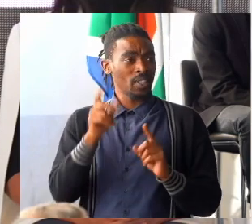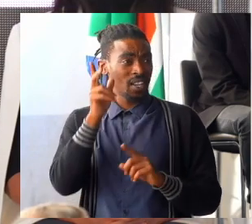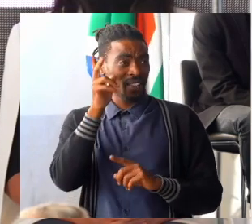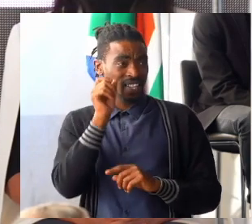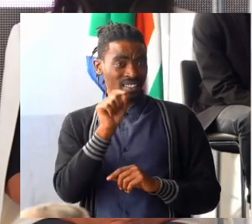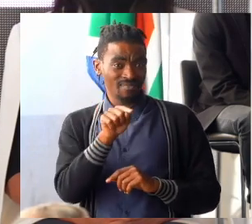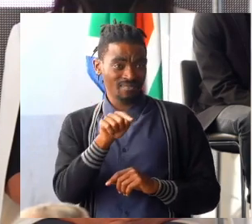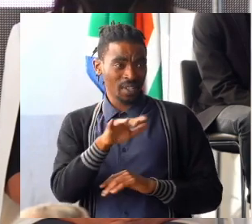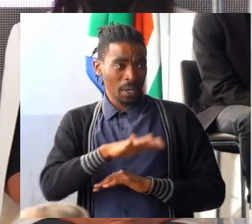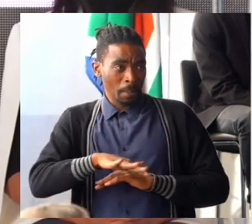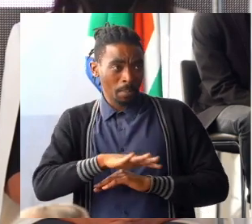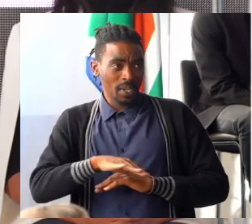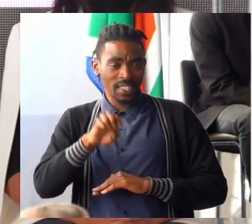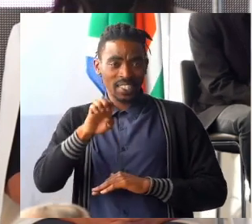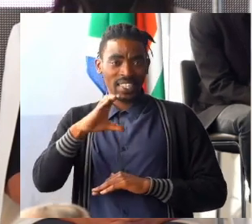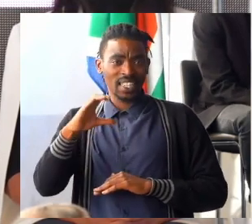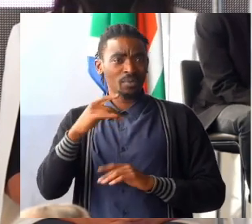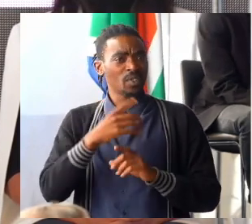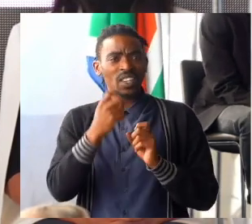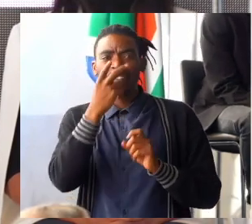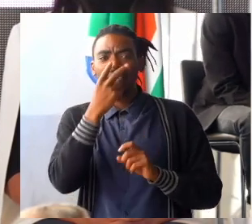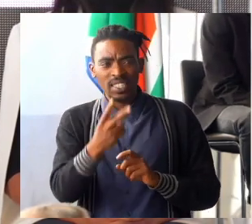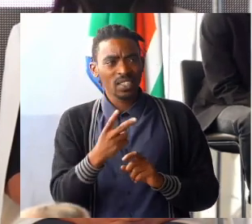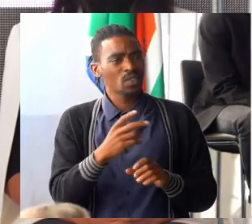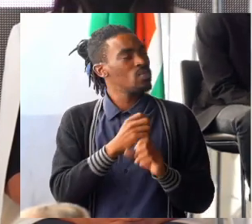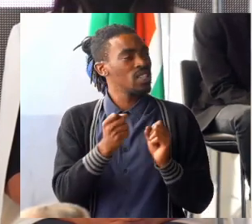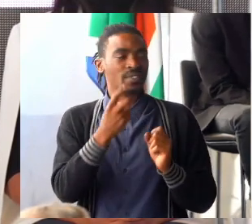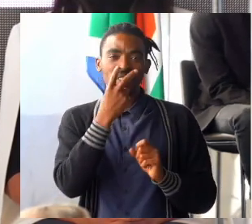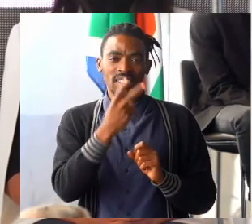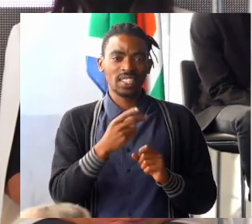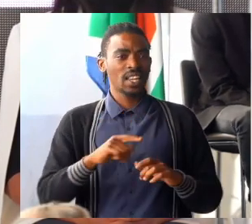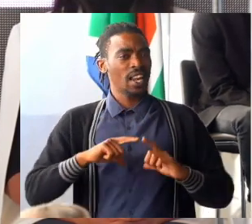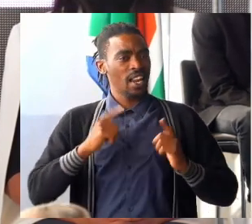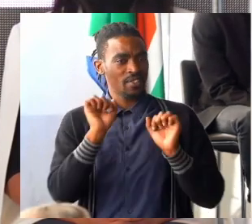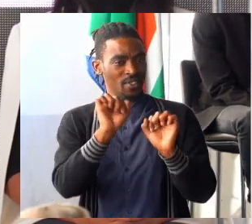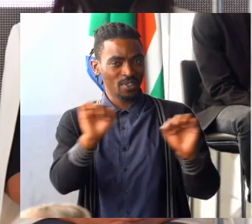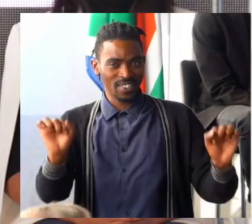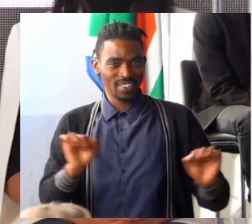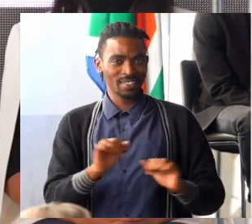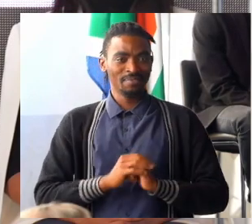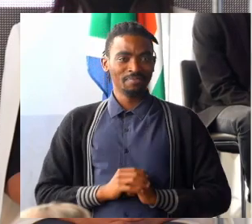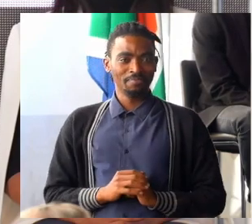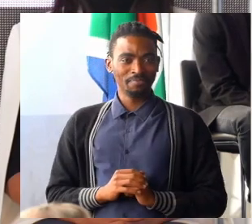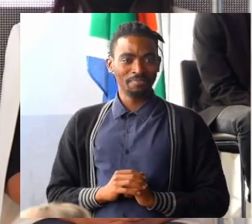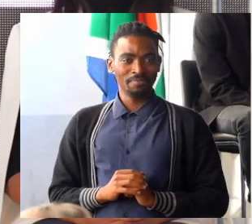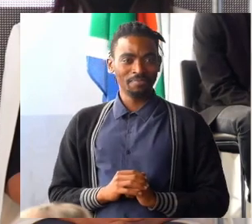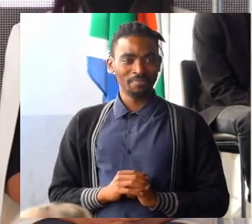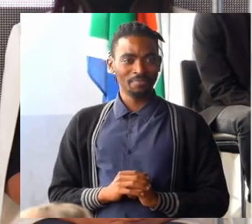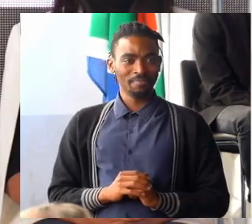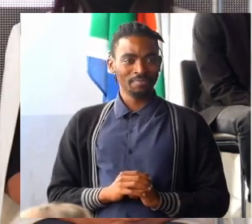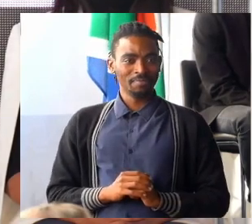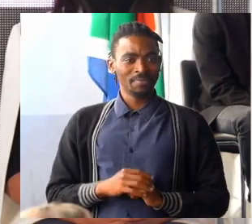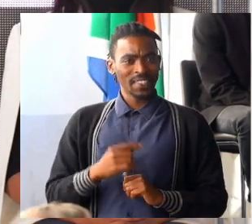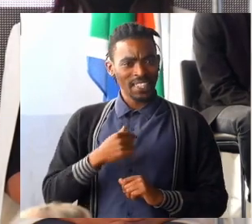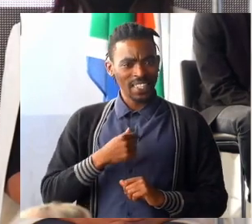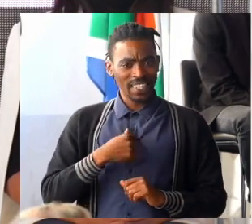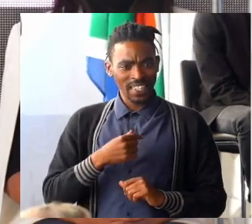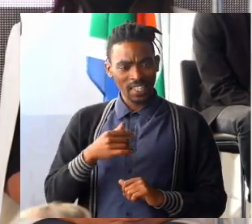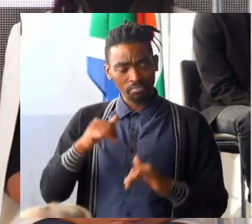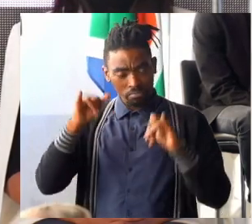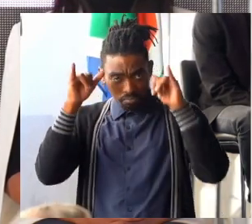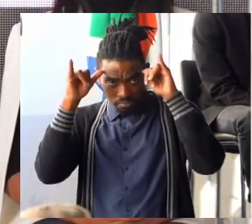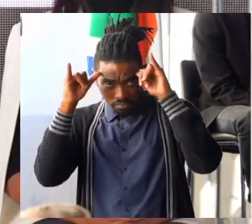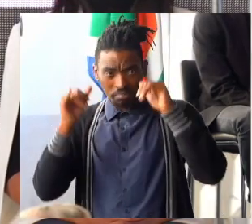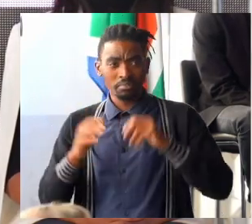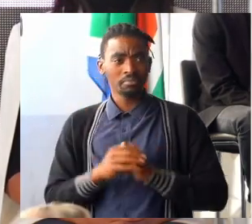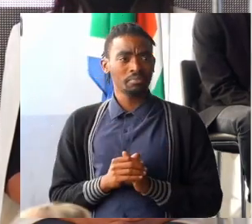it. If you have, you have never seen it, and you may never see it in your life. But this is where I herded cattle,